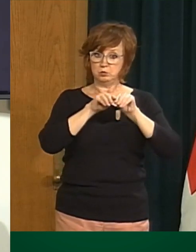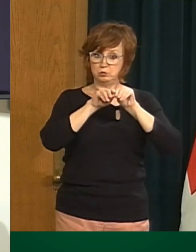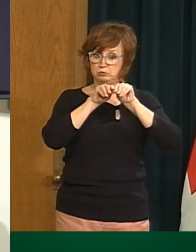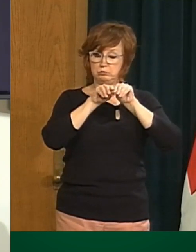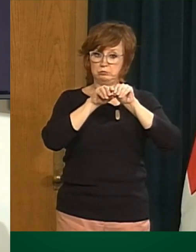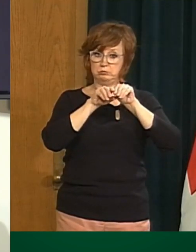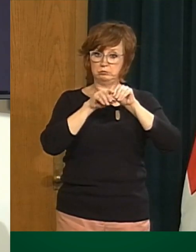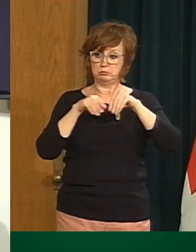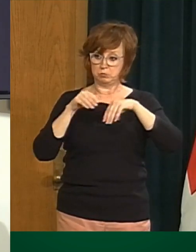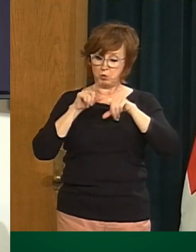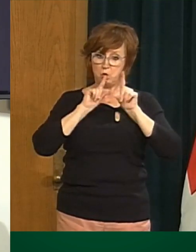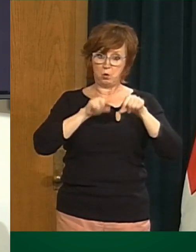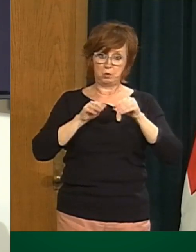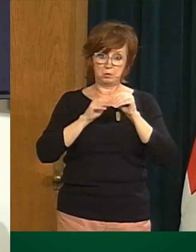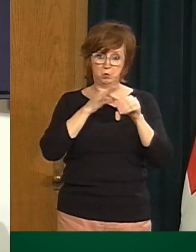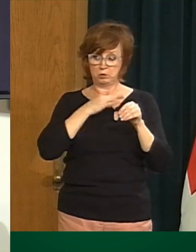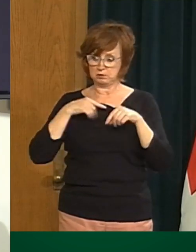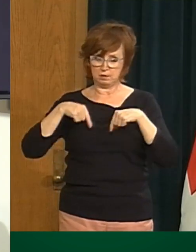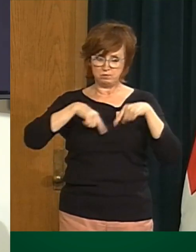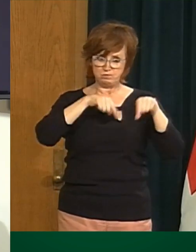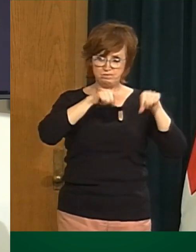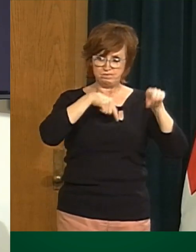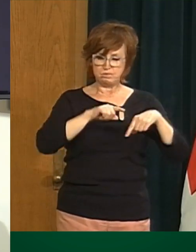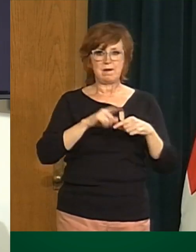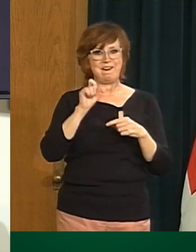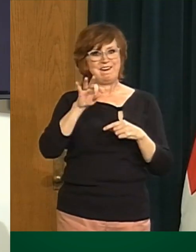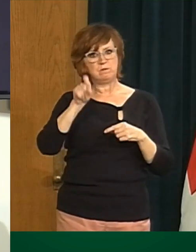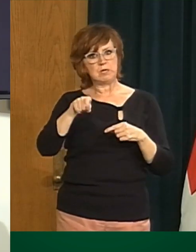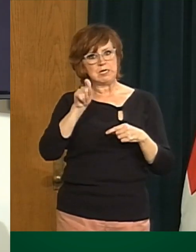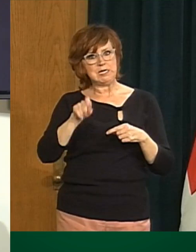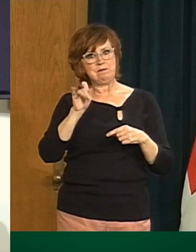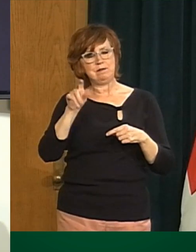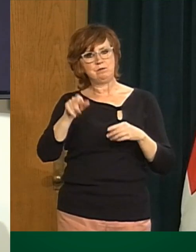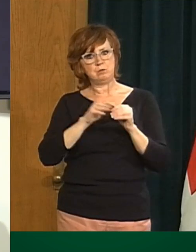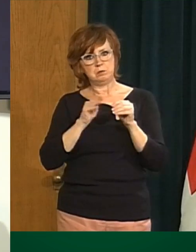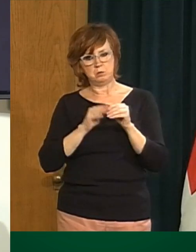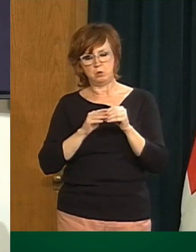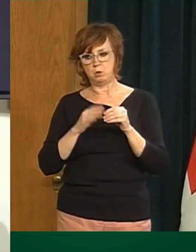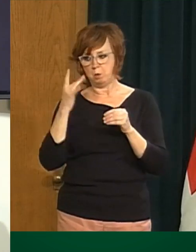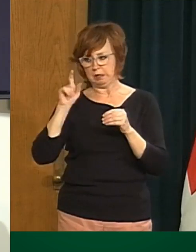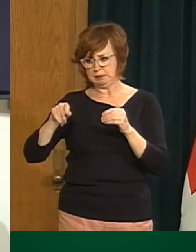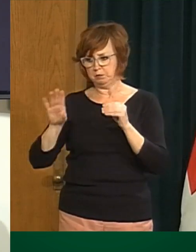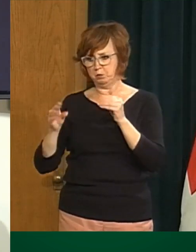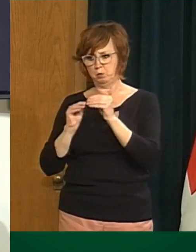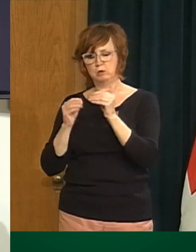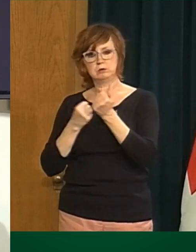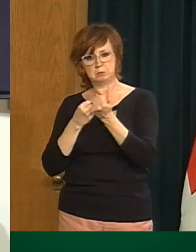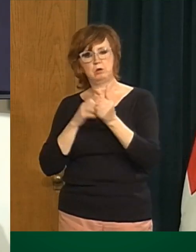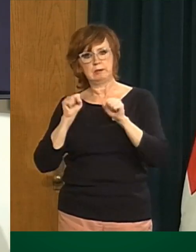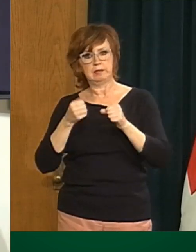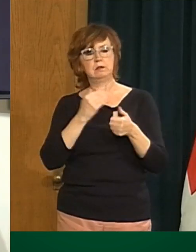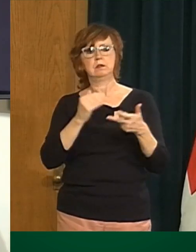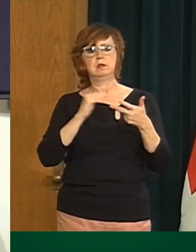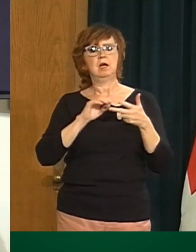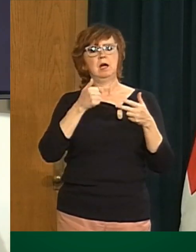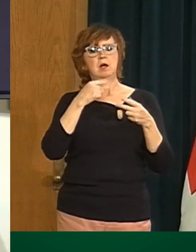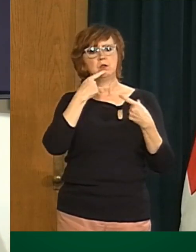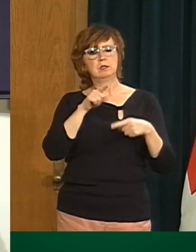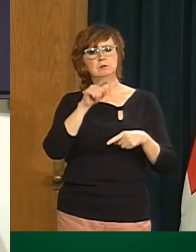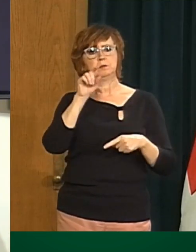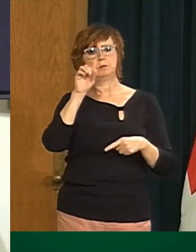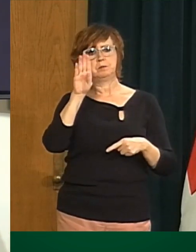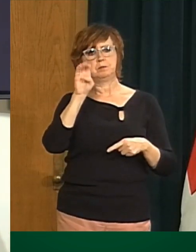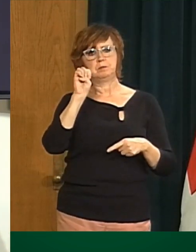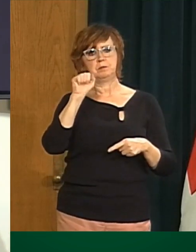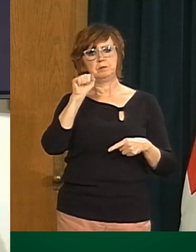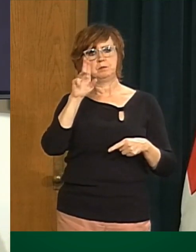are required, and they do work such as contact tracing and entering data to support the work that we're doing. In Beauval, as you're aware, we have an incident